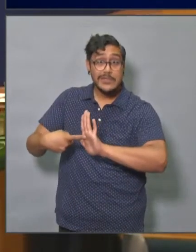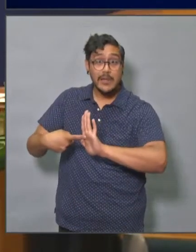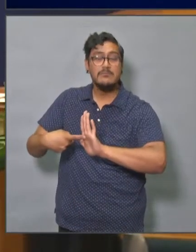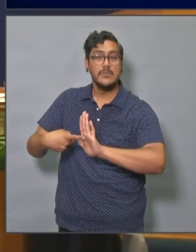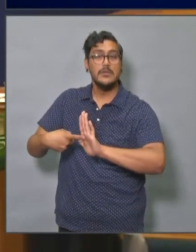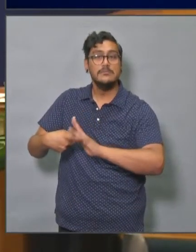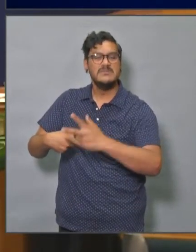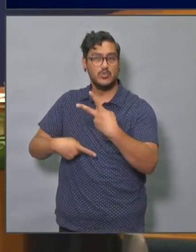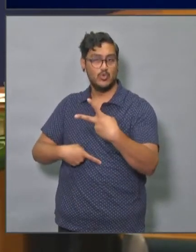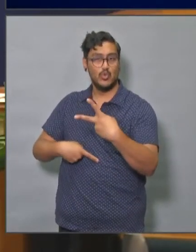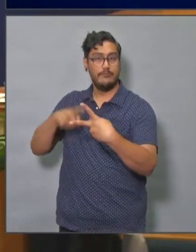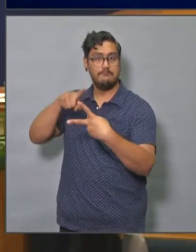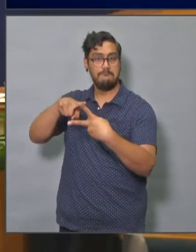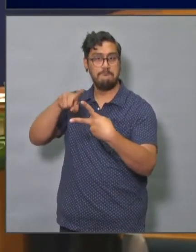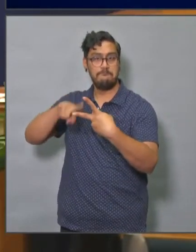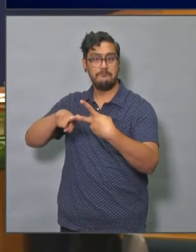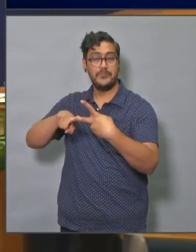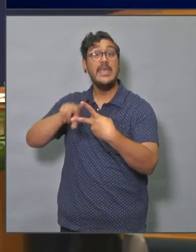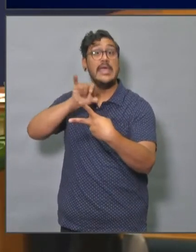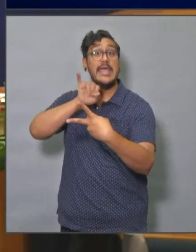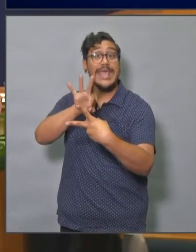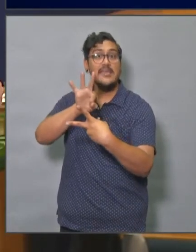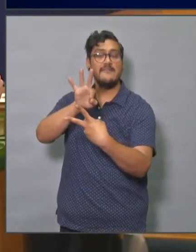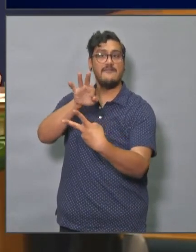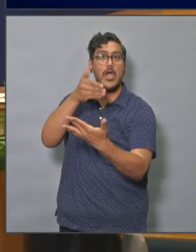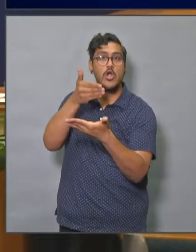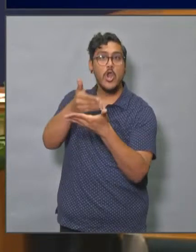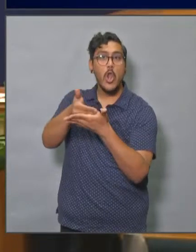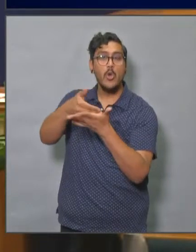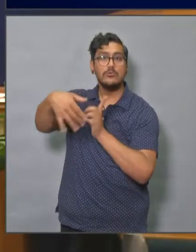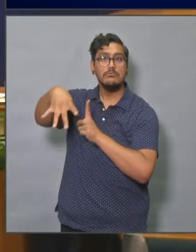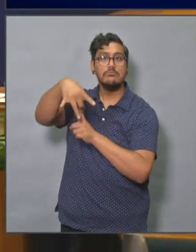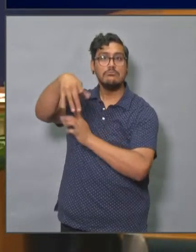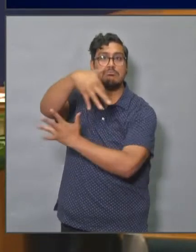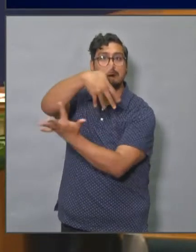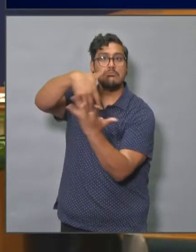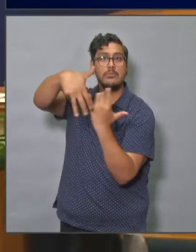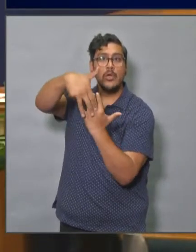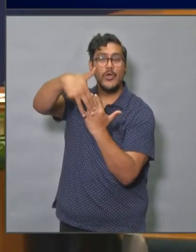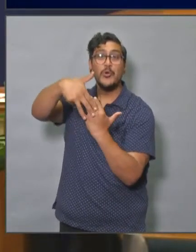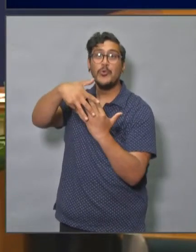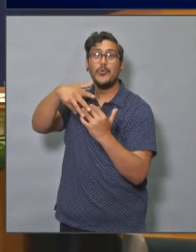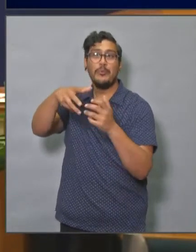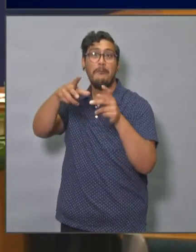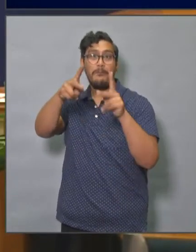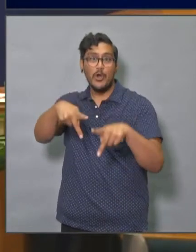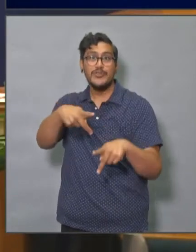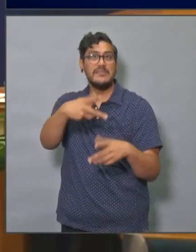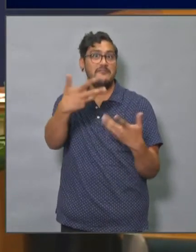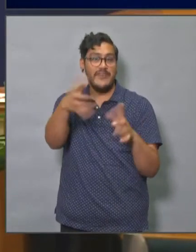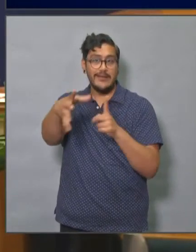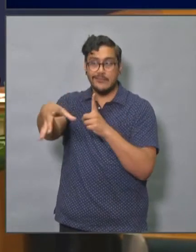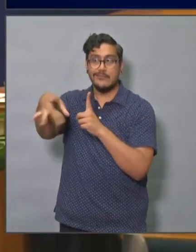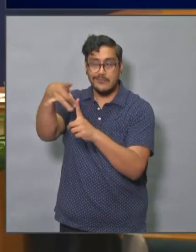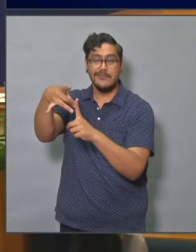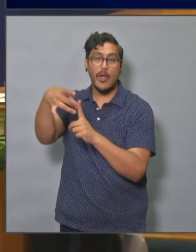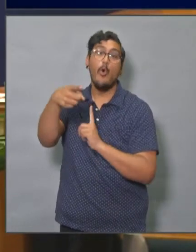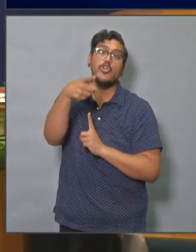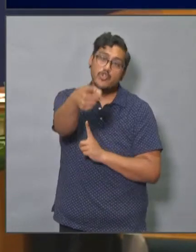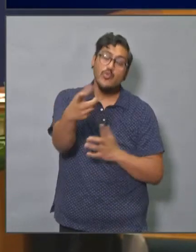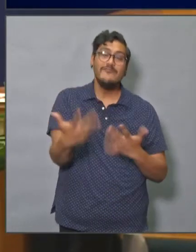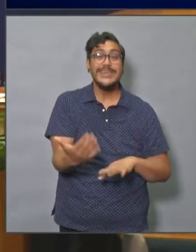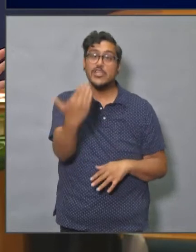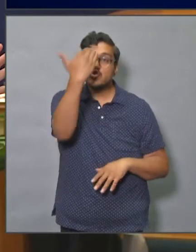populations. One is the close contacts of individuals who have been identified through contact tracing efforts, or if you know that you're a